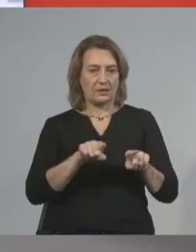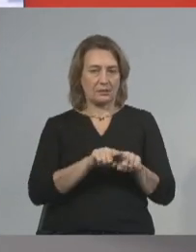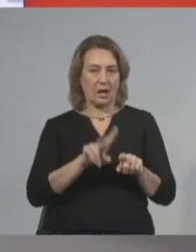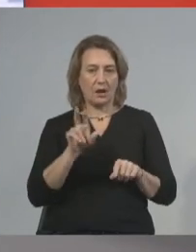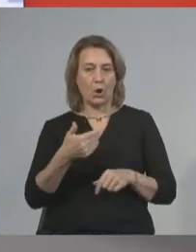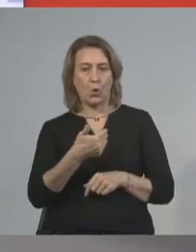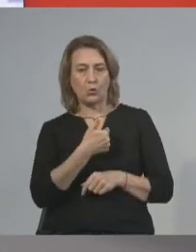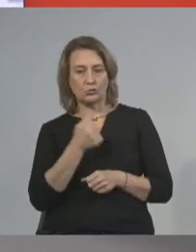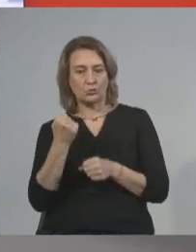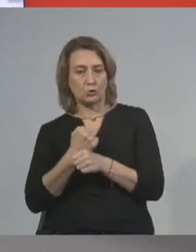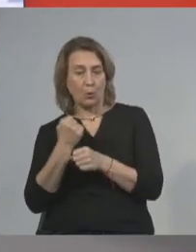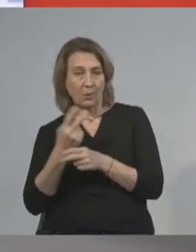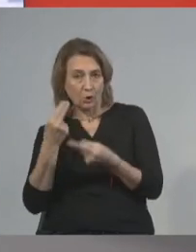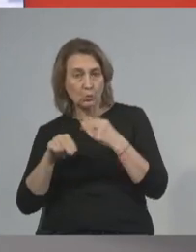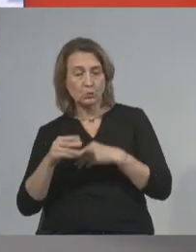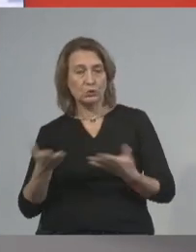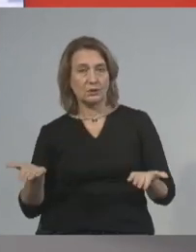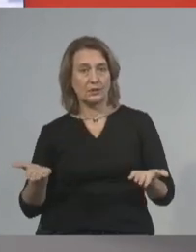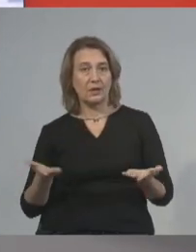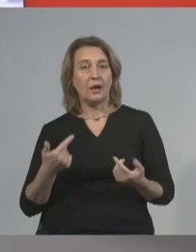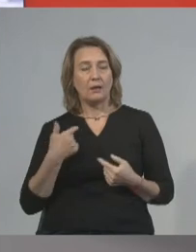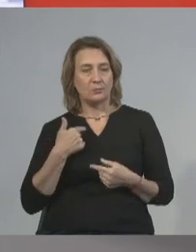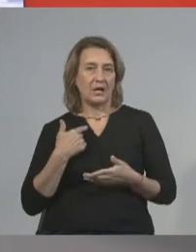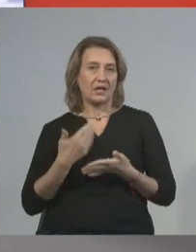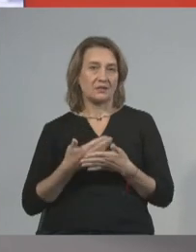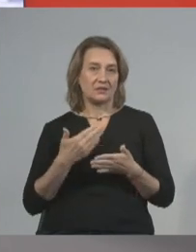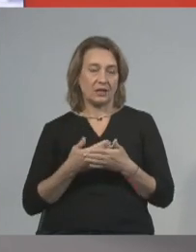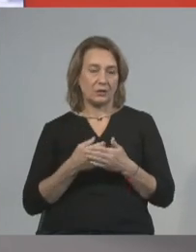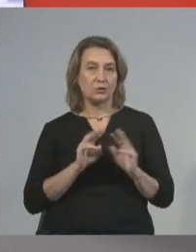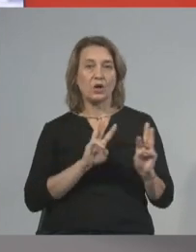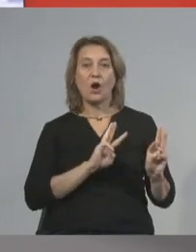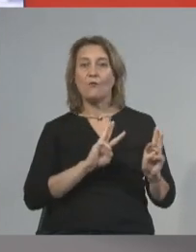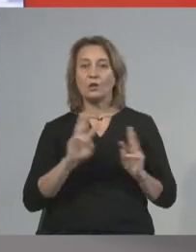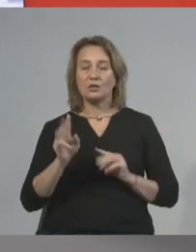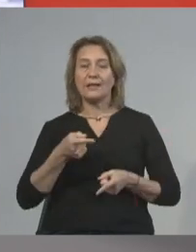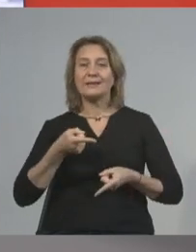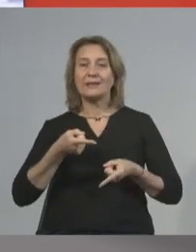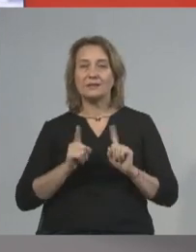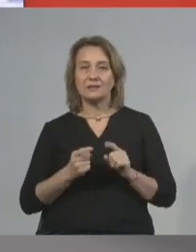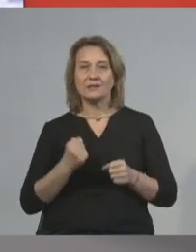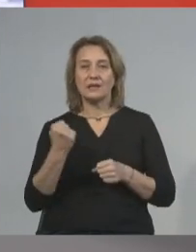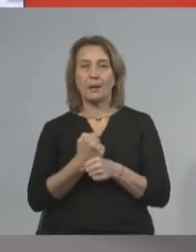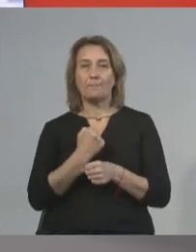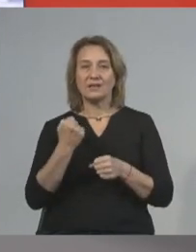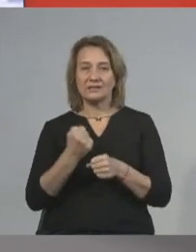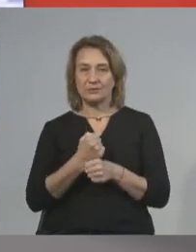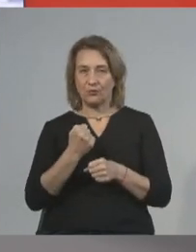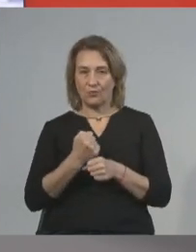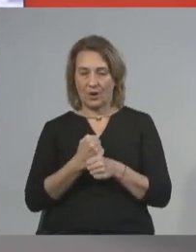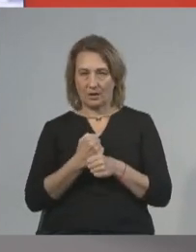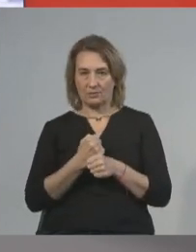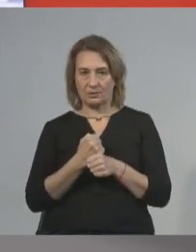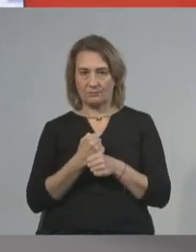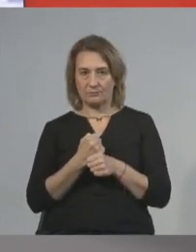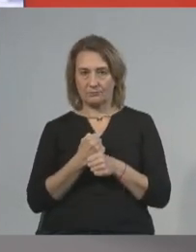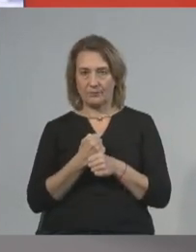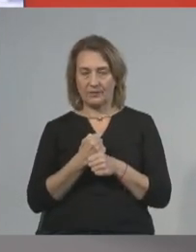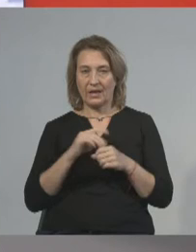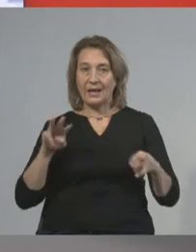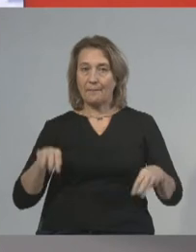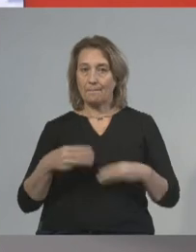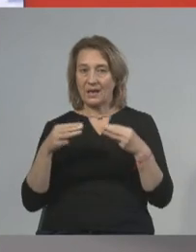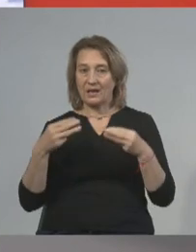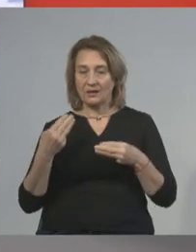you do it like i wanted can you do it better so it seems to me uh you know online we can work